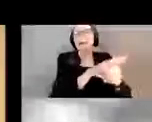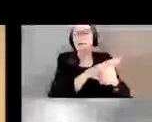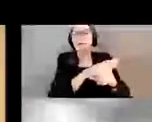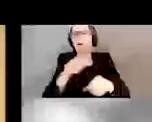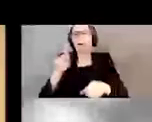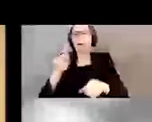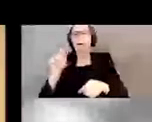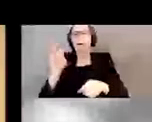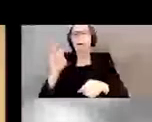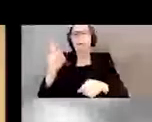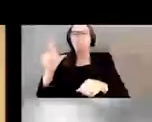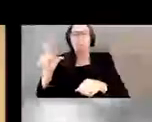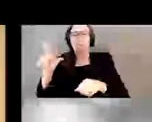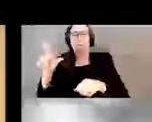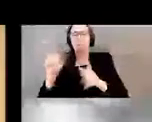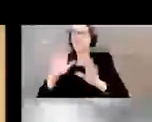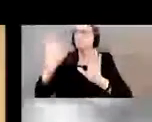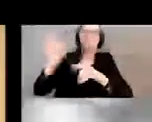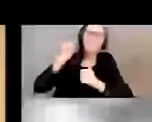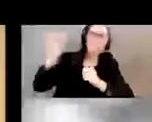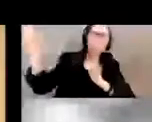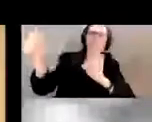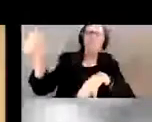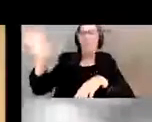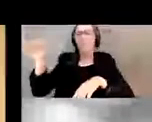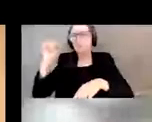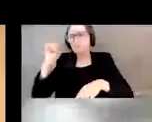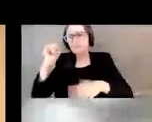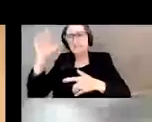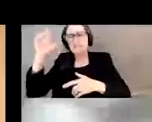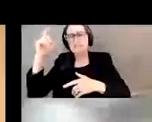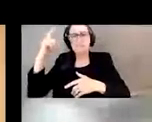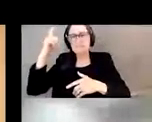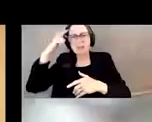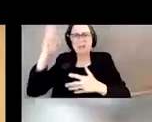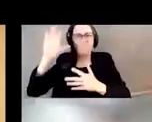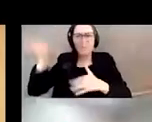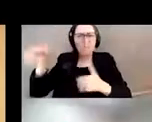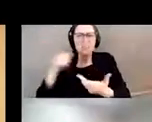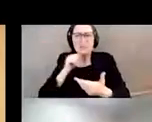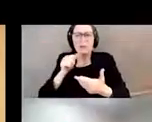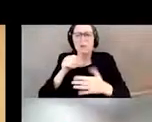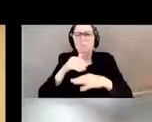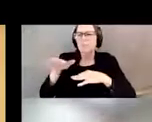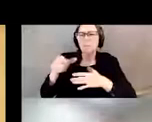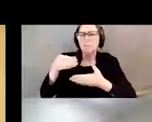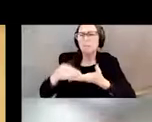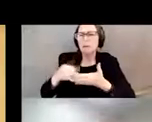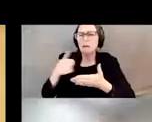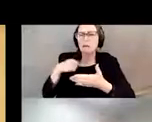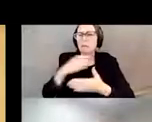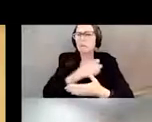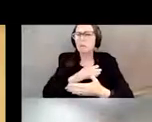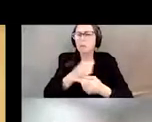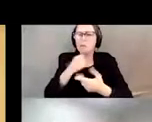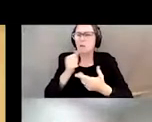just a distant ideology. It's there, it's the capital, but they don't send funds, they don't send police, they don't